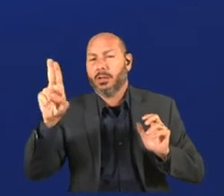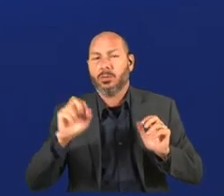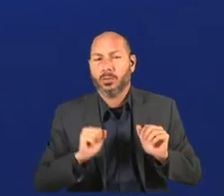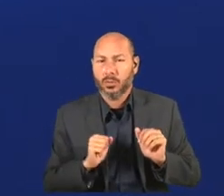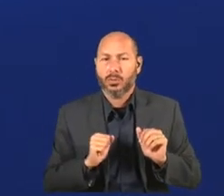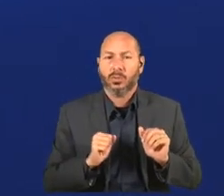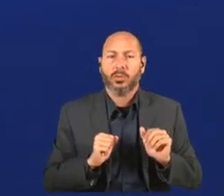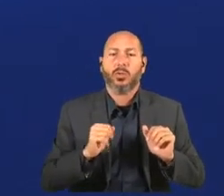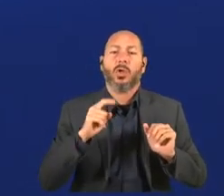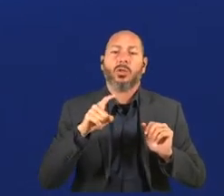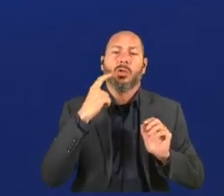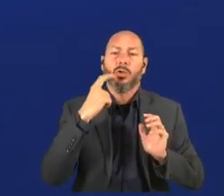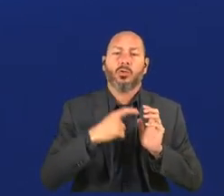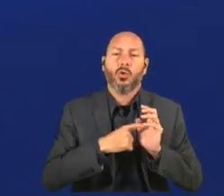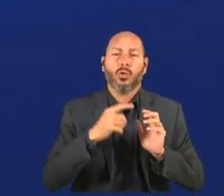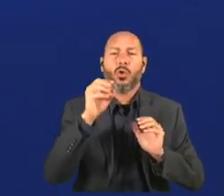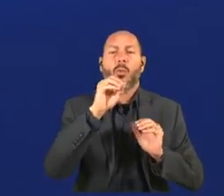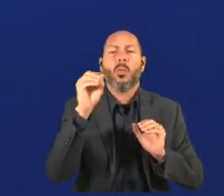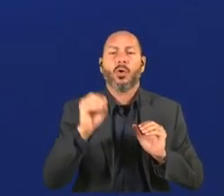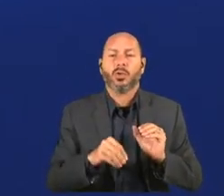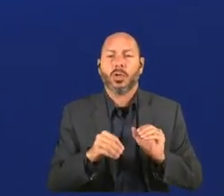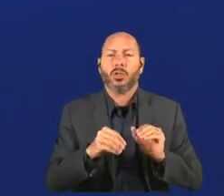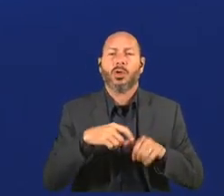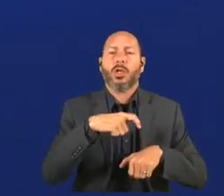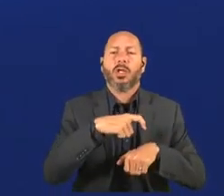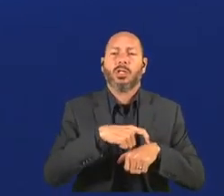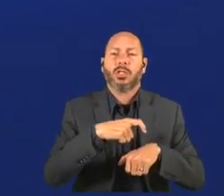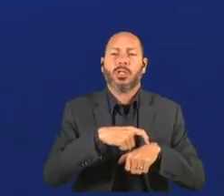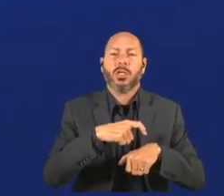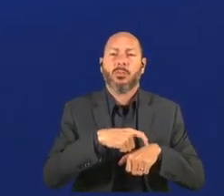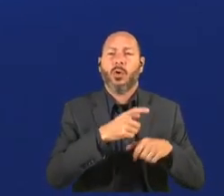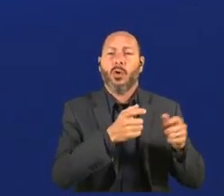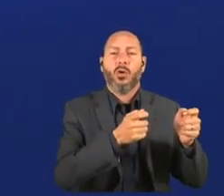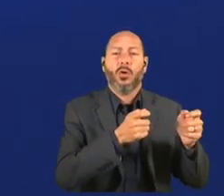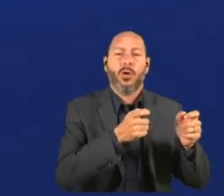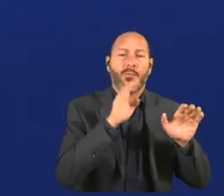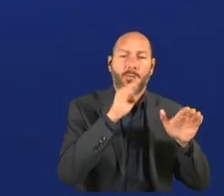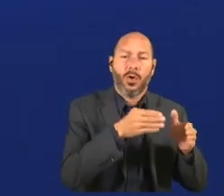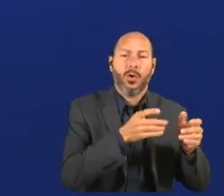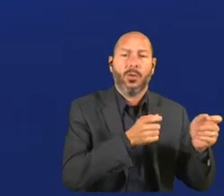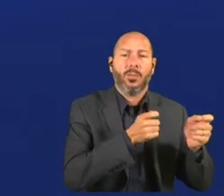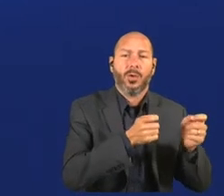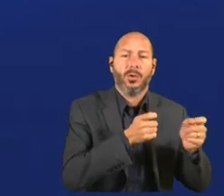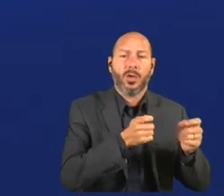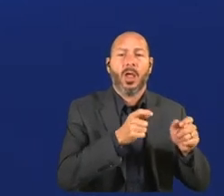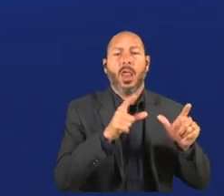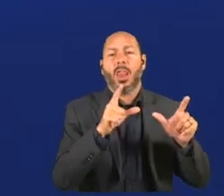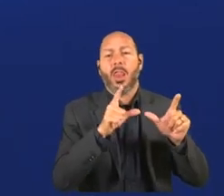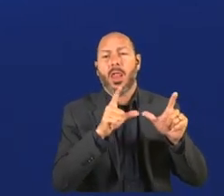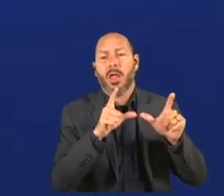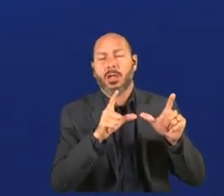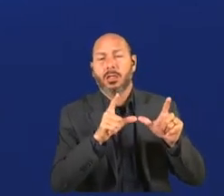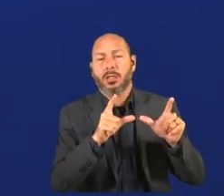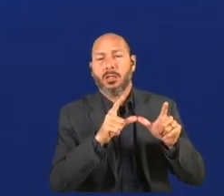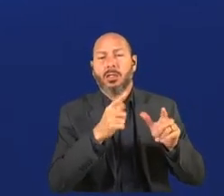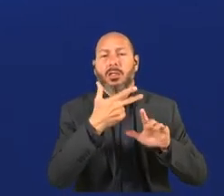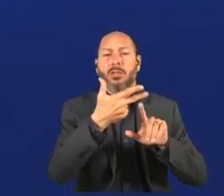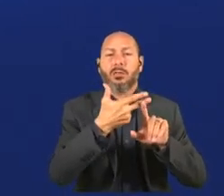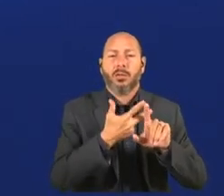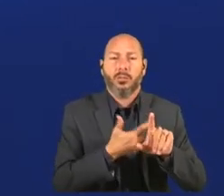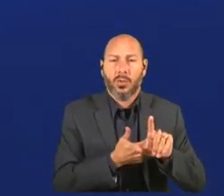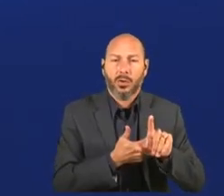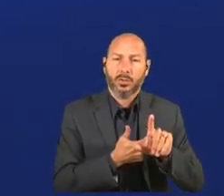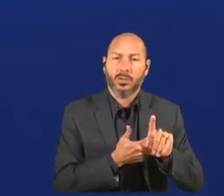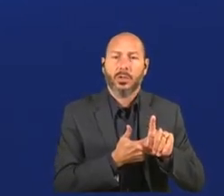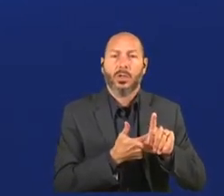of the percentages of the time spent by physician administrative tasks, the licensing cycle, 3 months, and how much